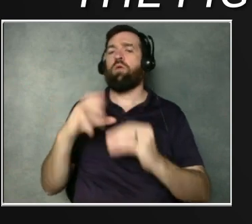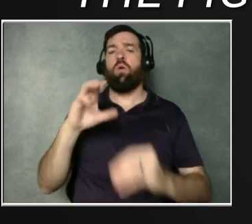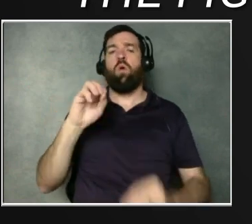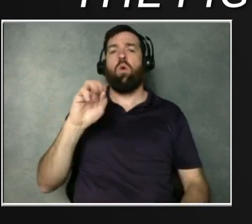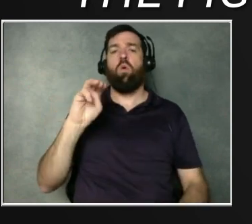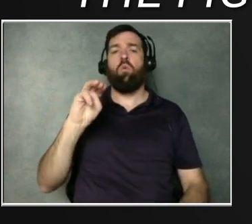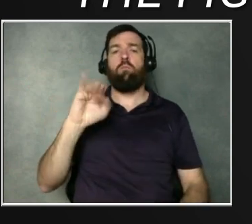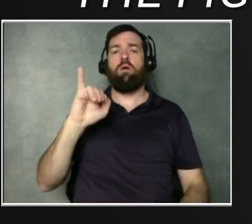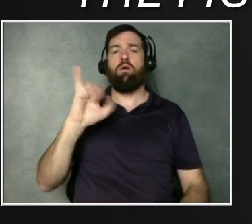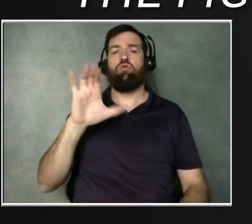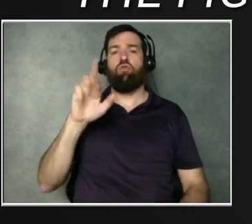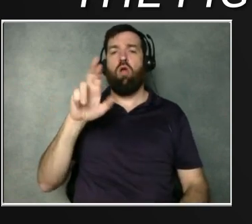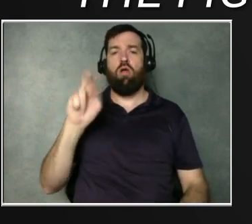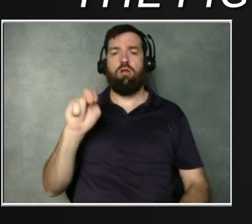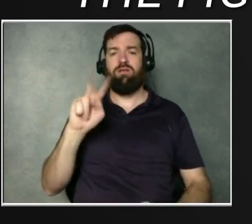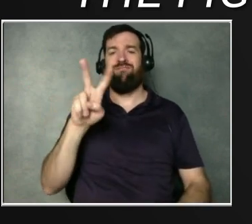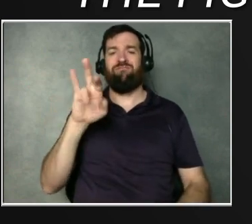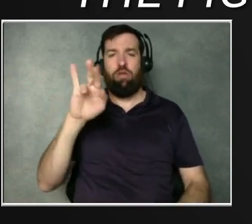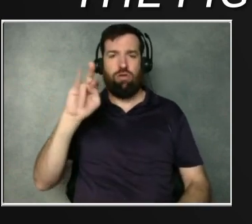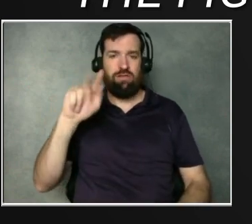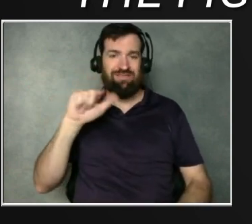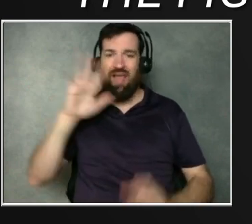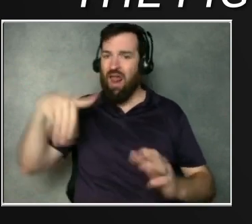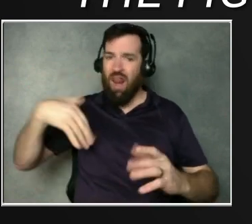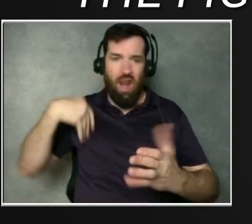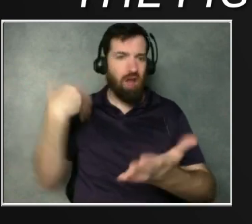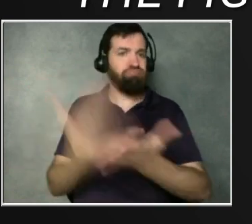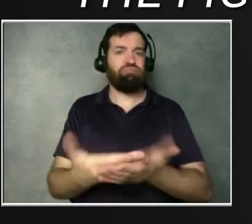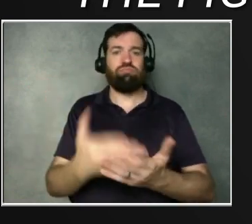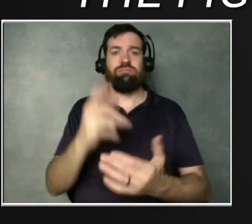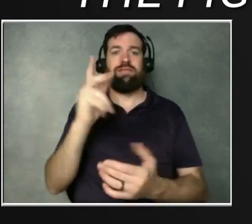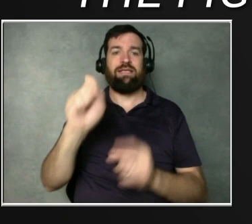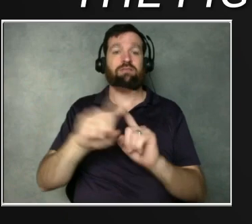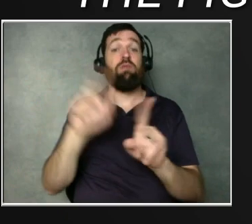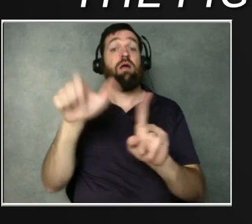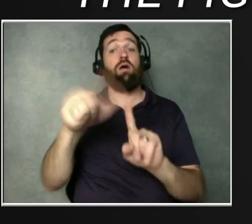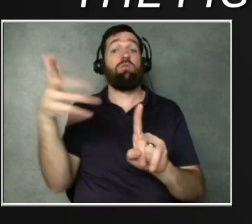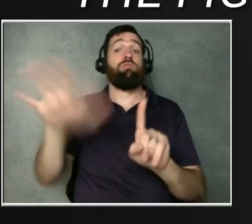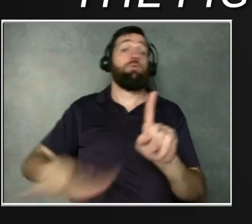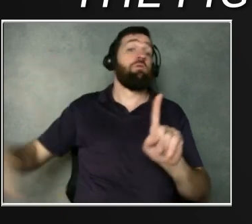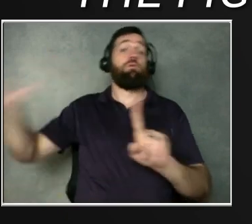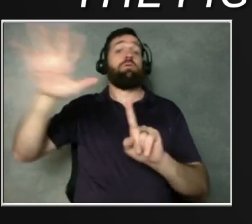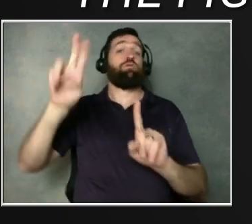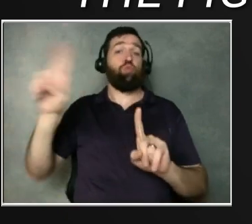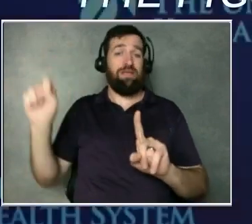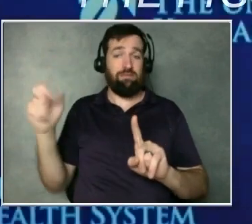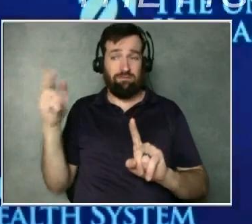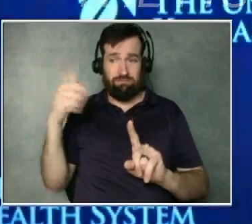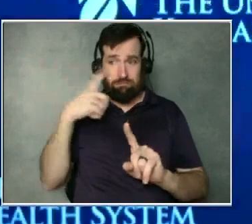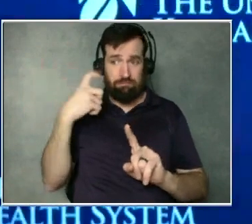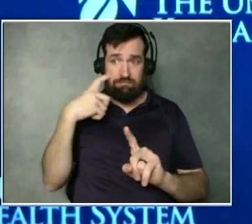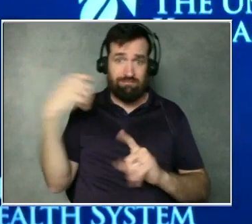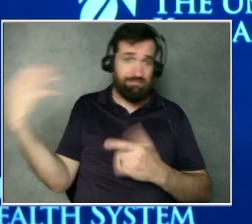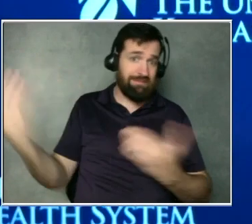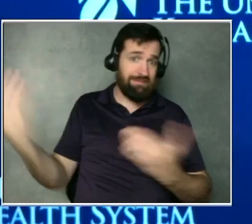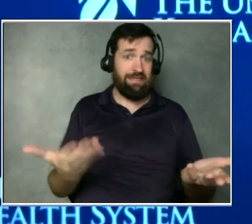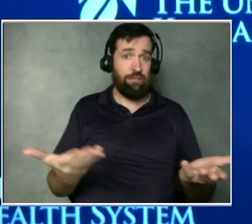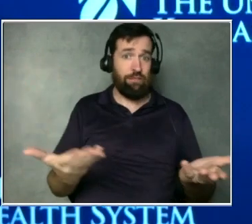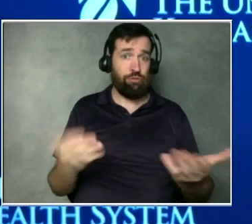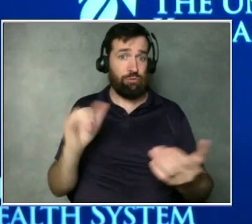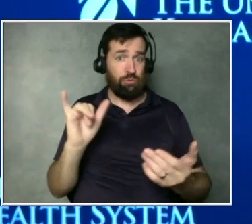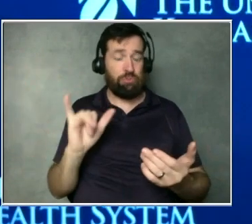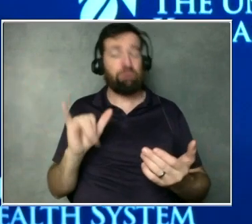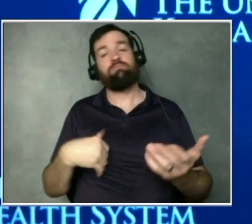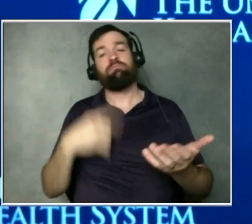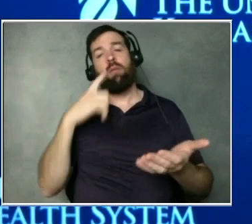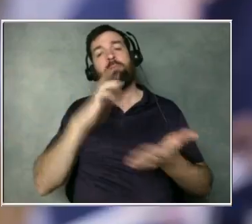we know it's not in Kansas yet, but it has hit other parts of the U.S. Do you see it coming here soon? You know, I have to believe that it will be here